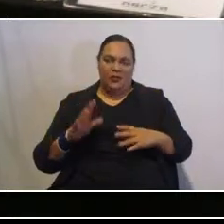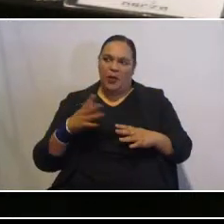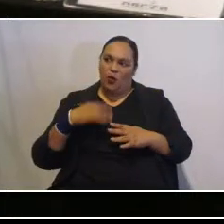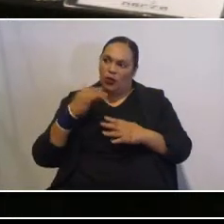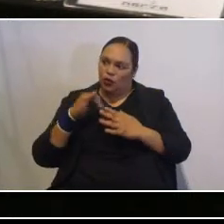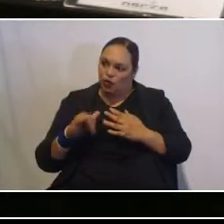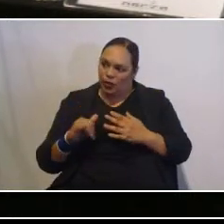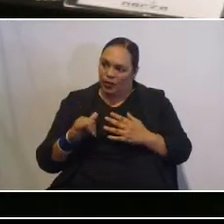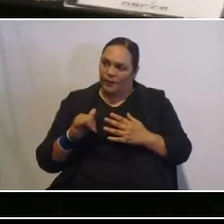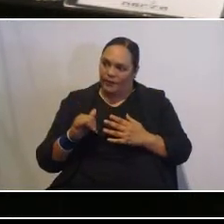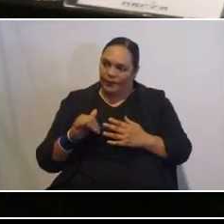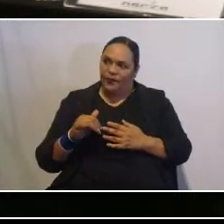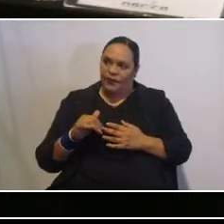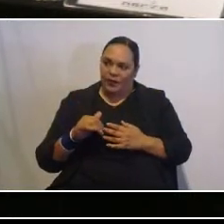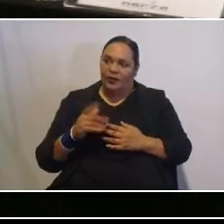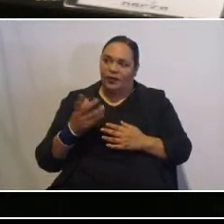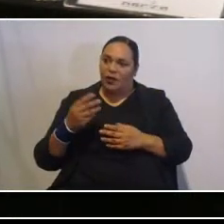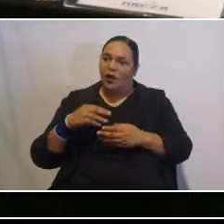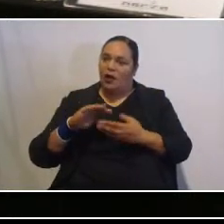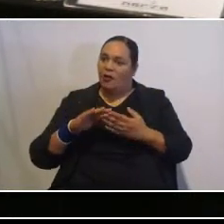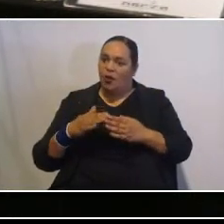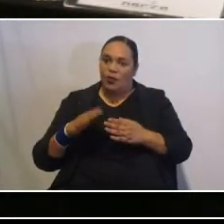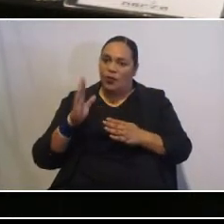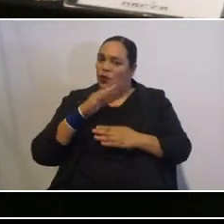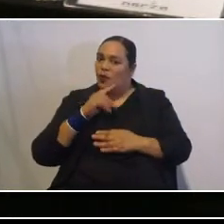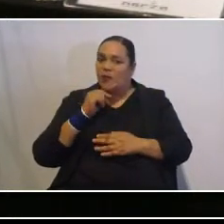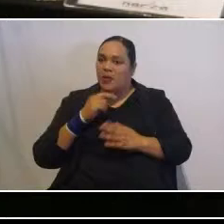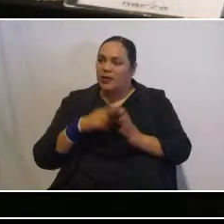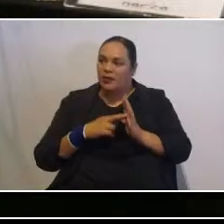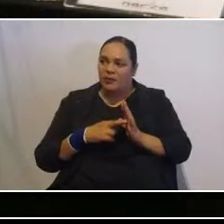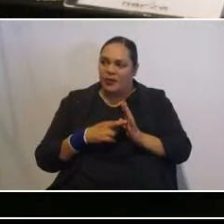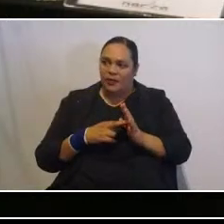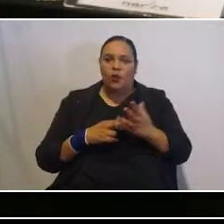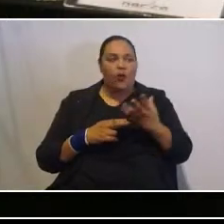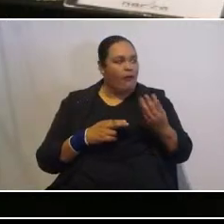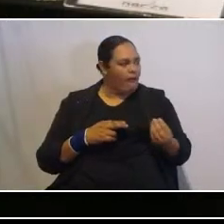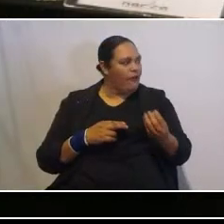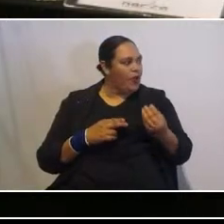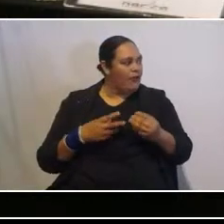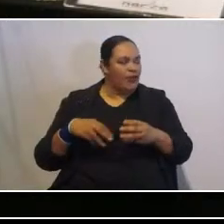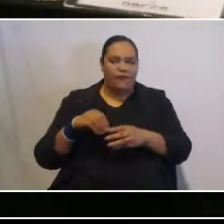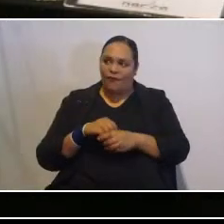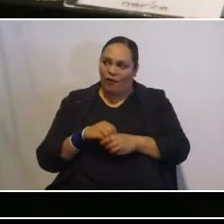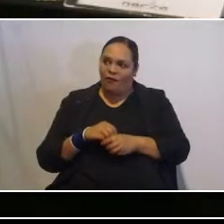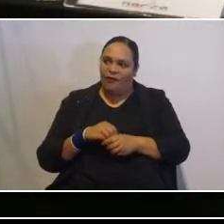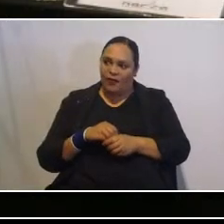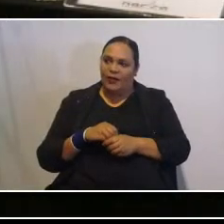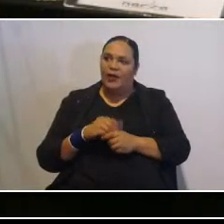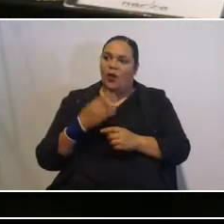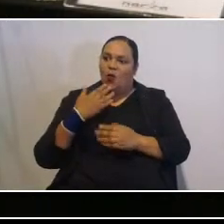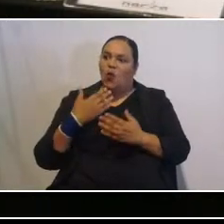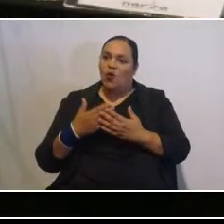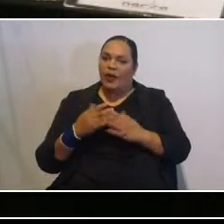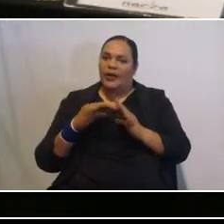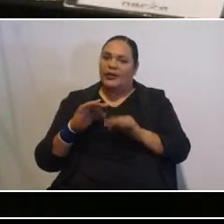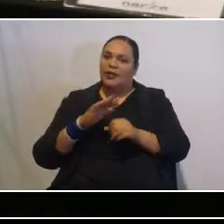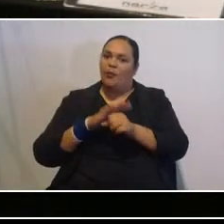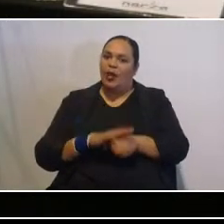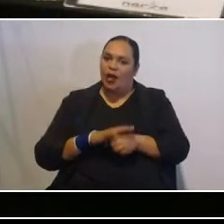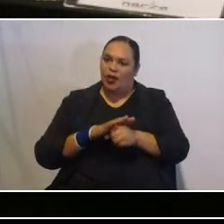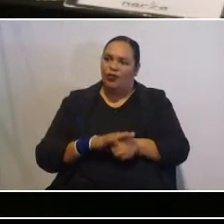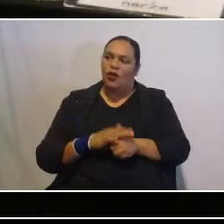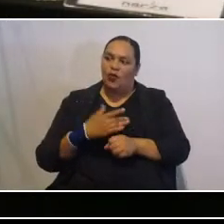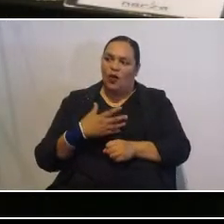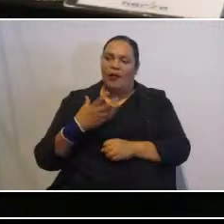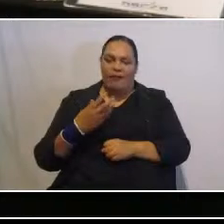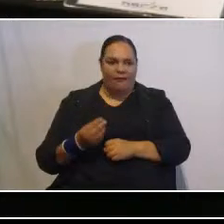check that whether in your community you don't have men that are involved and also can take the pressure and all of